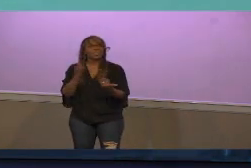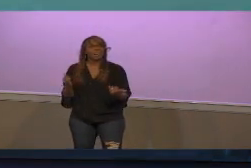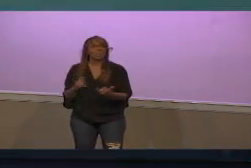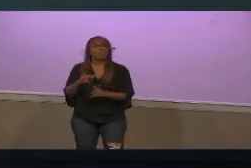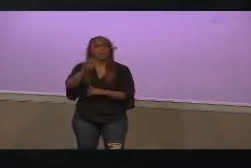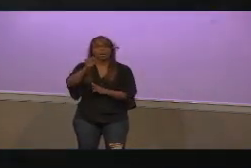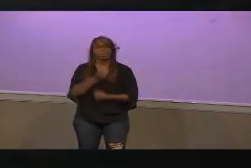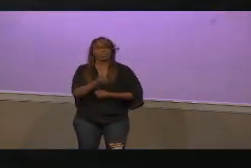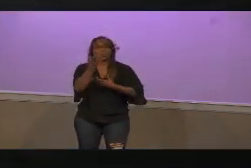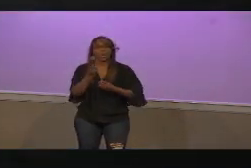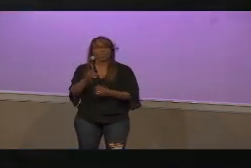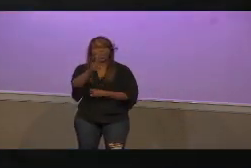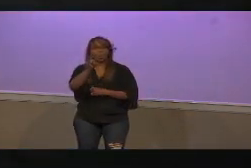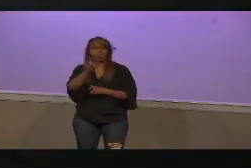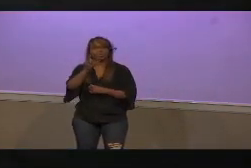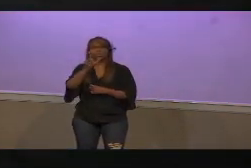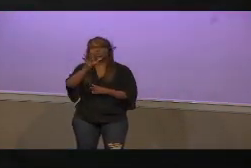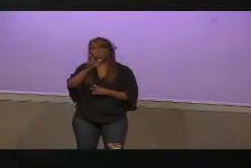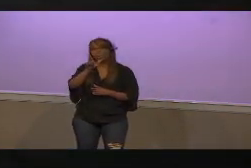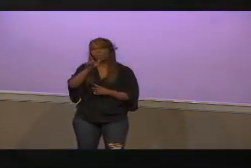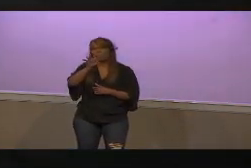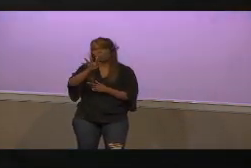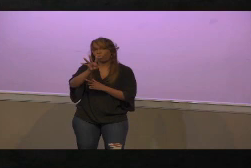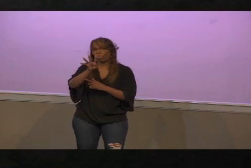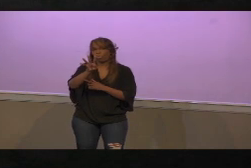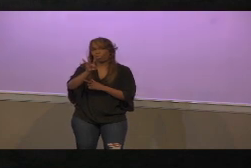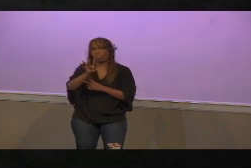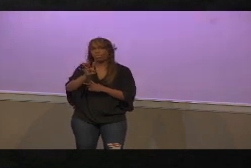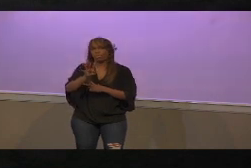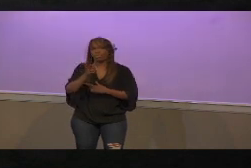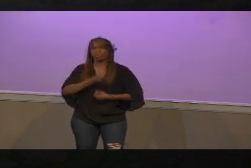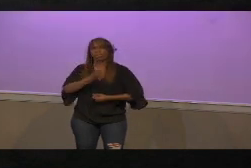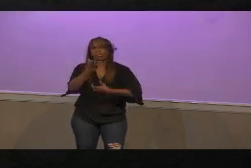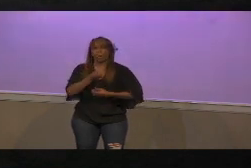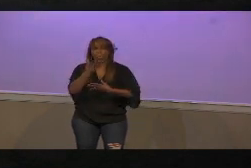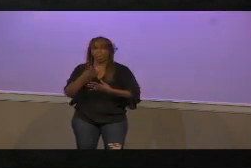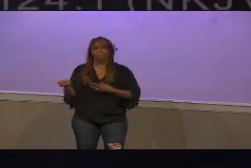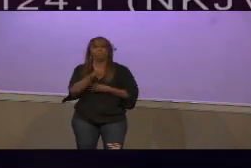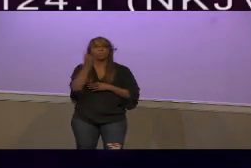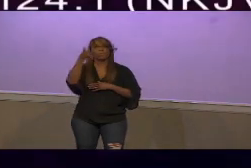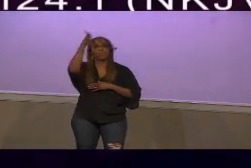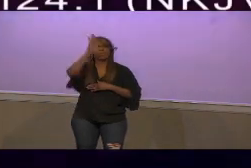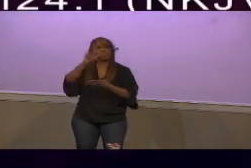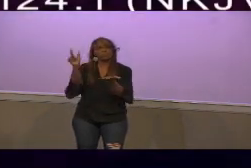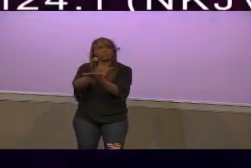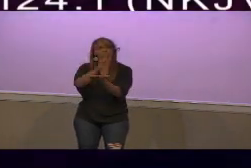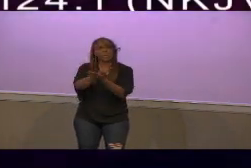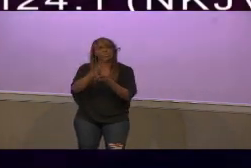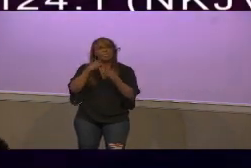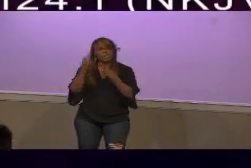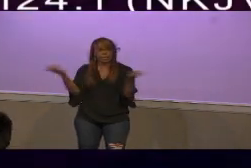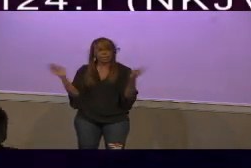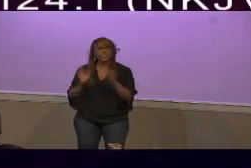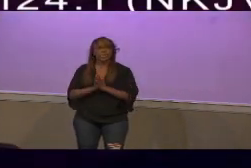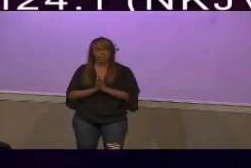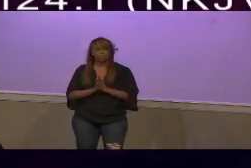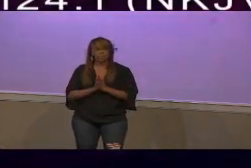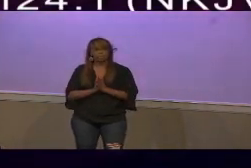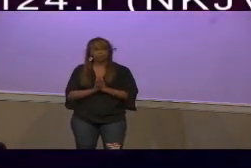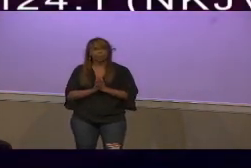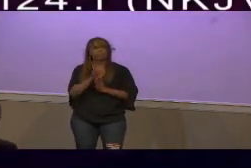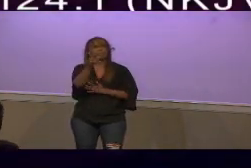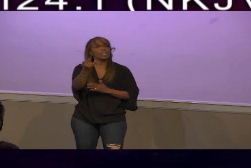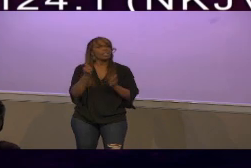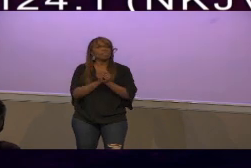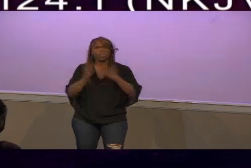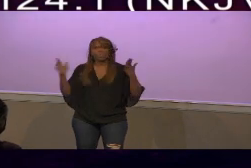of Psalms, the 124th division, this is what God's Word says to us. It says, if it had